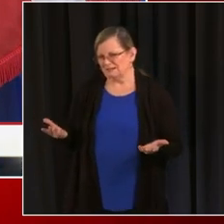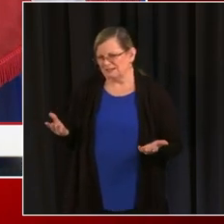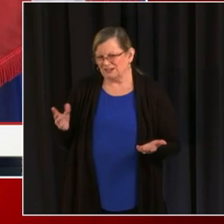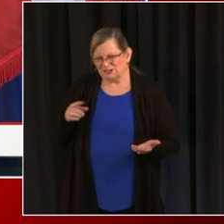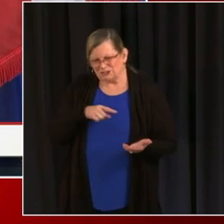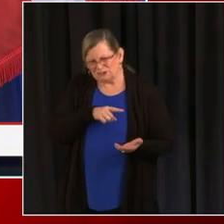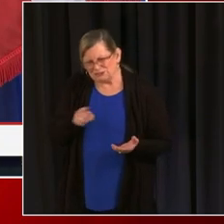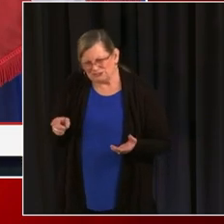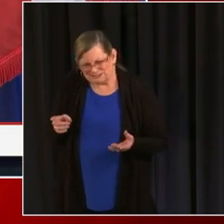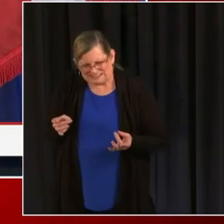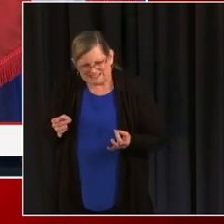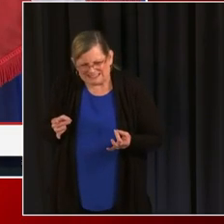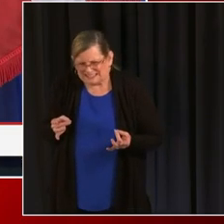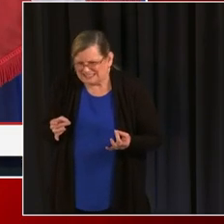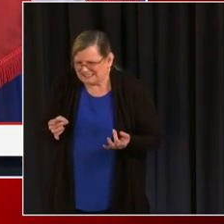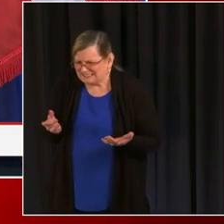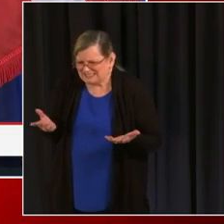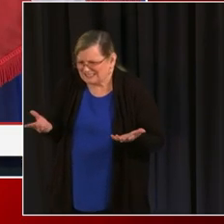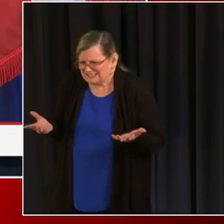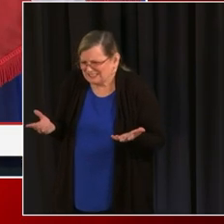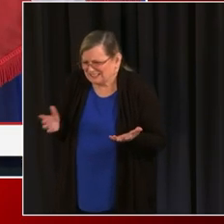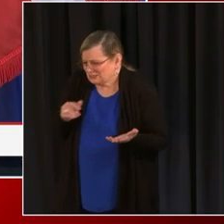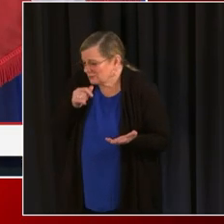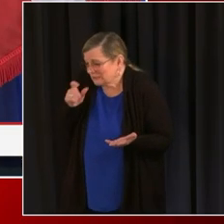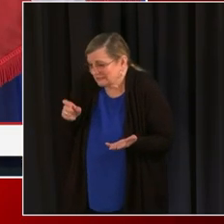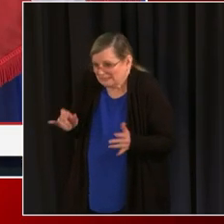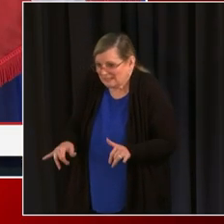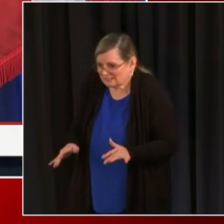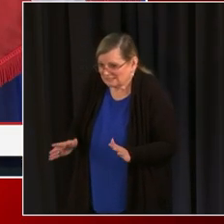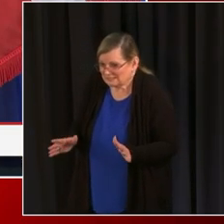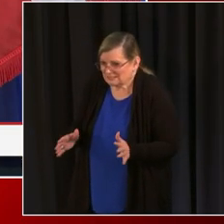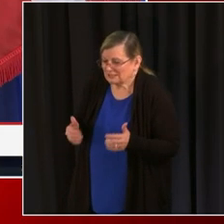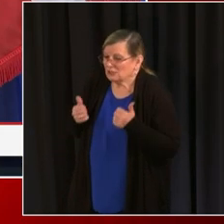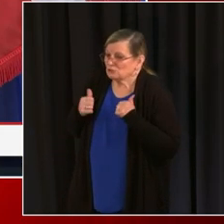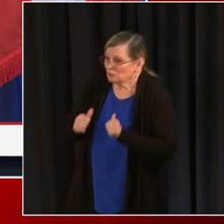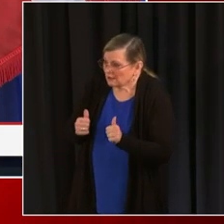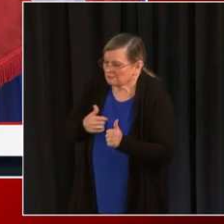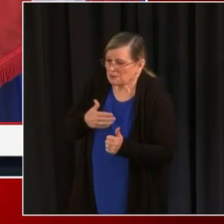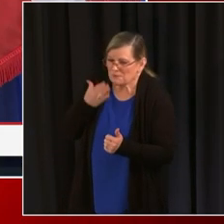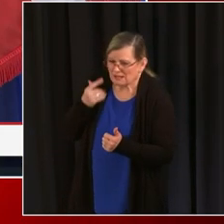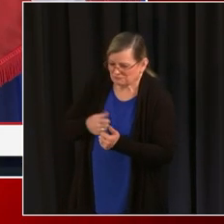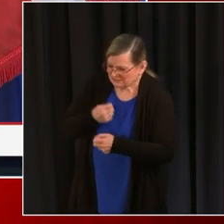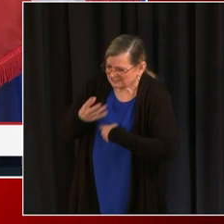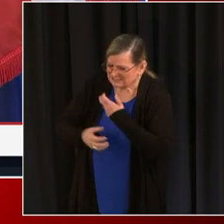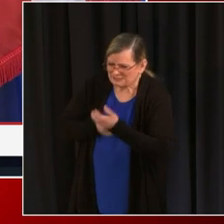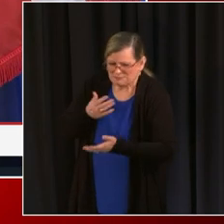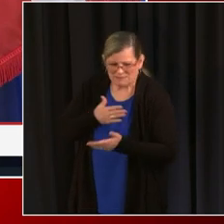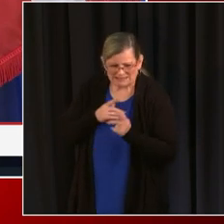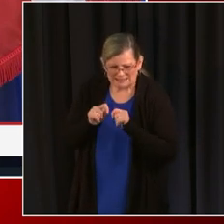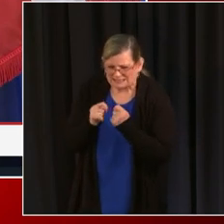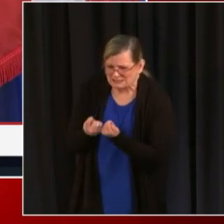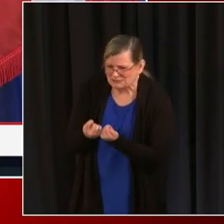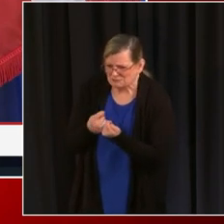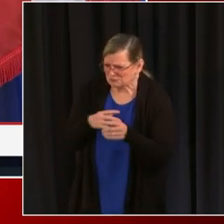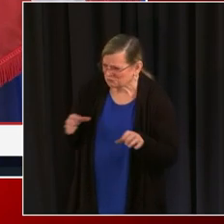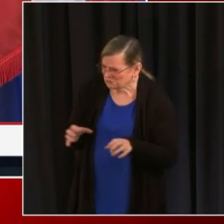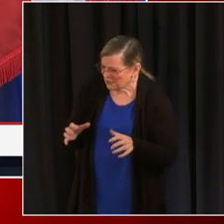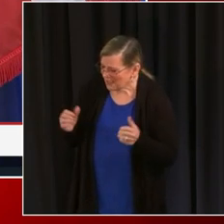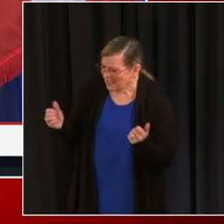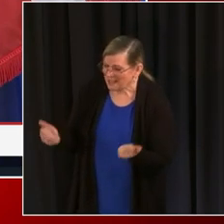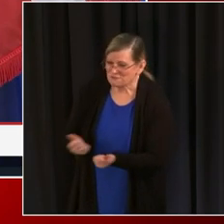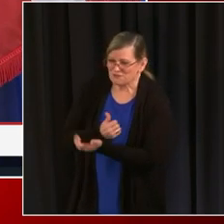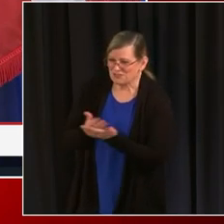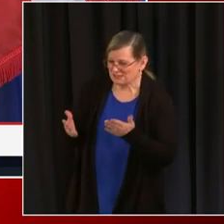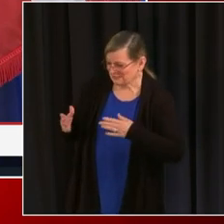and trade-offs are kind of laid bare. But I am very confident in the work that my team is doing